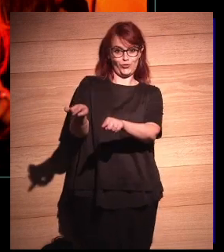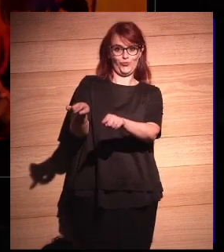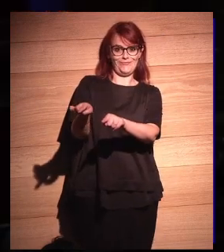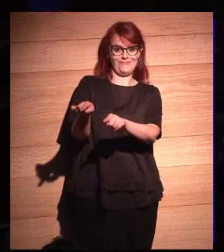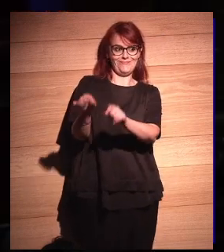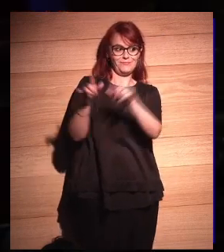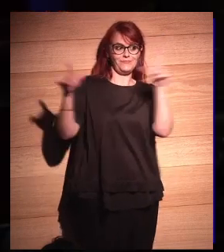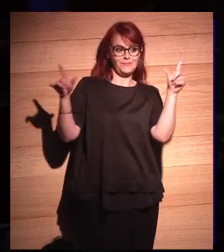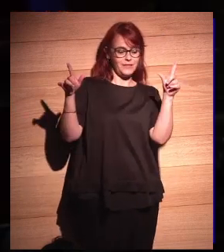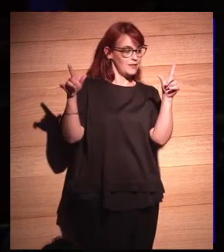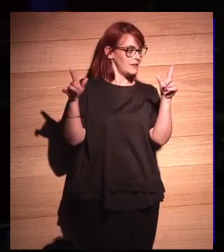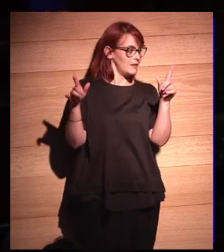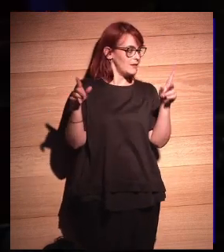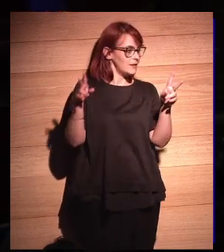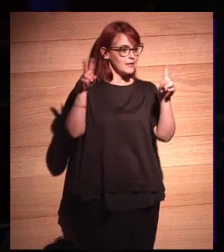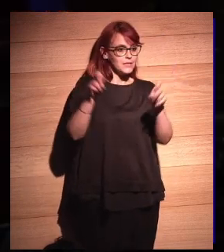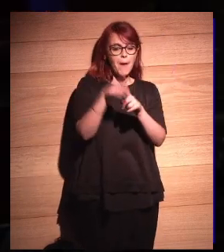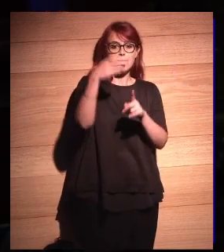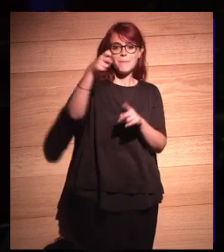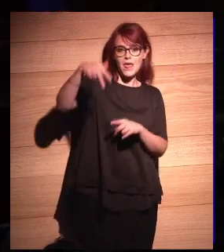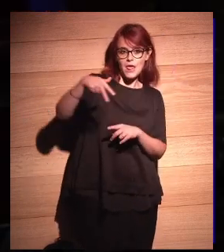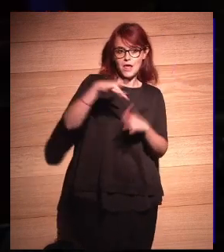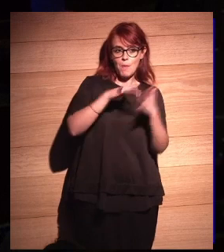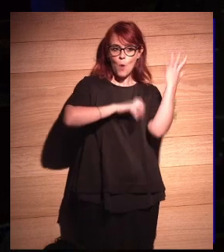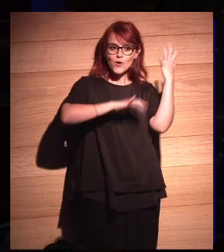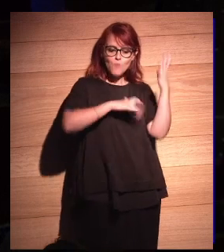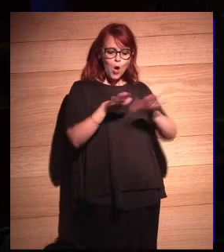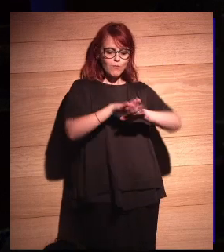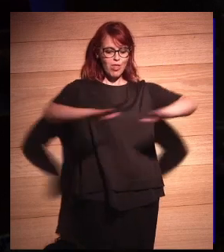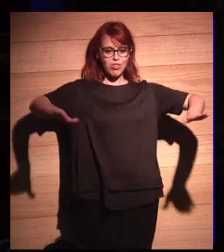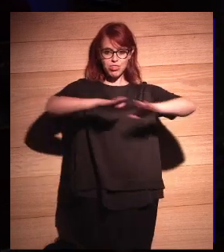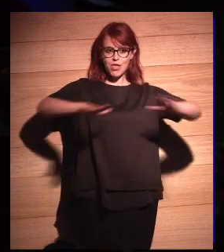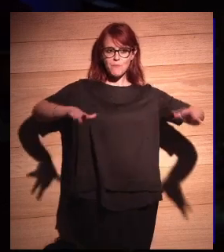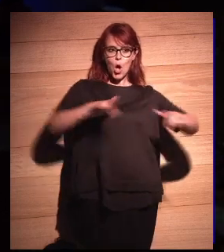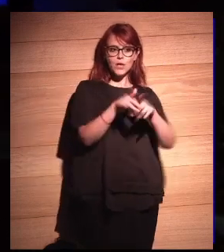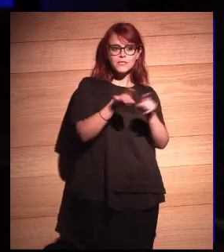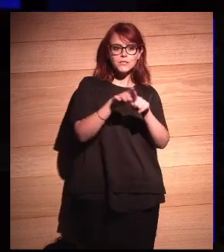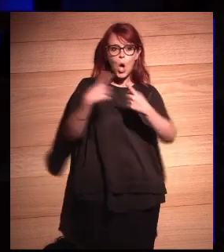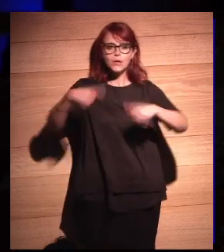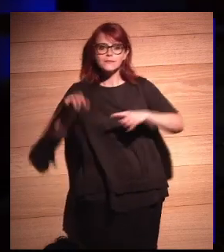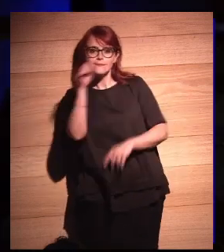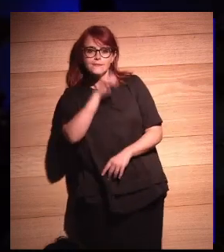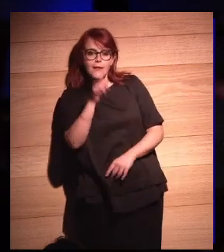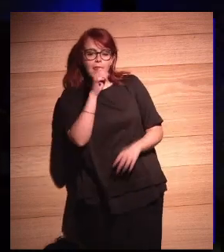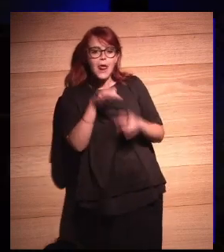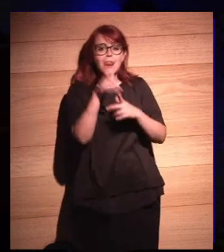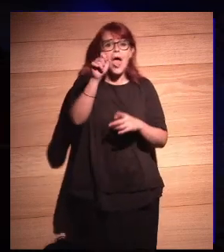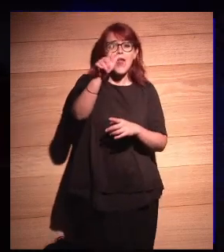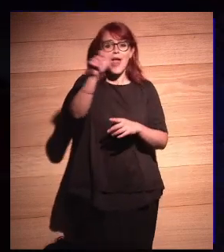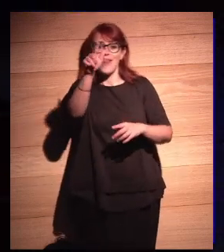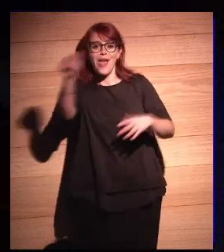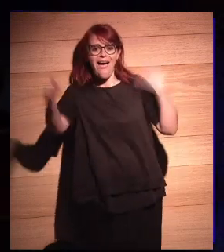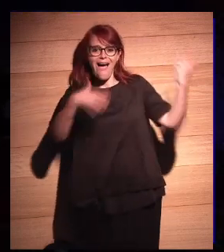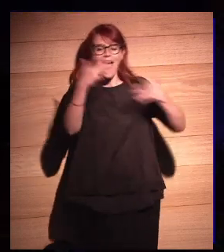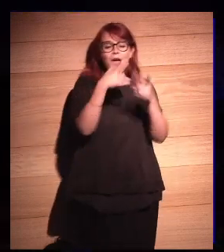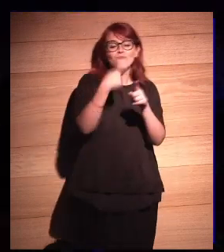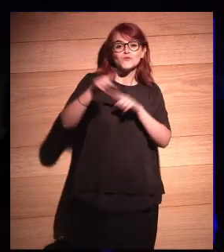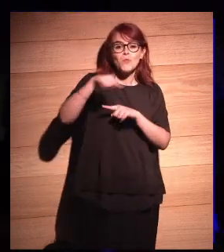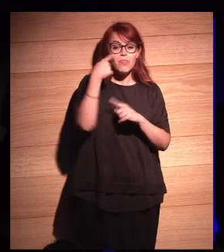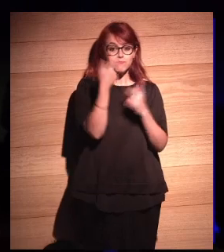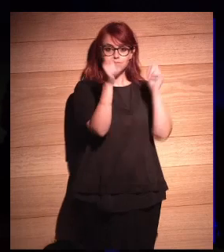was bent over my computer, behind a table with full of knobs, and then I would be singing a bit like la la la, but then mostly